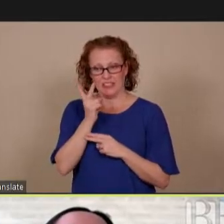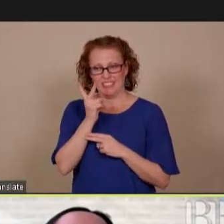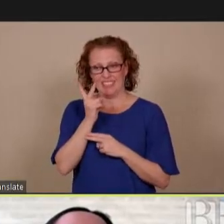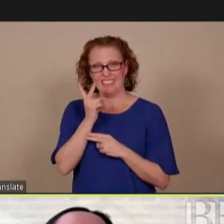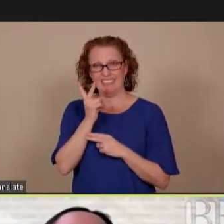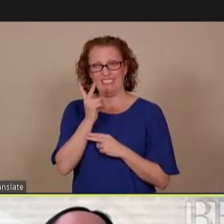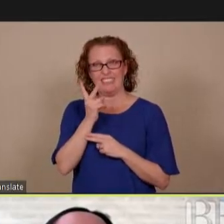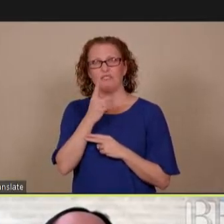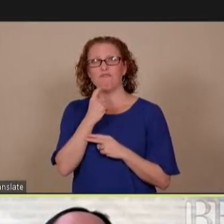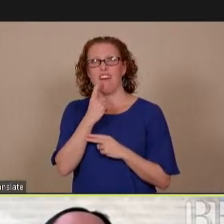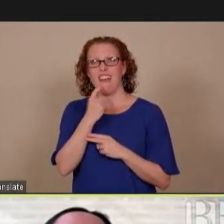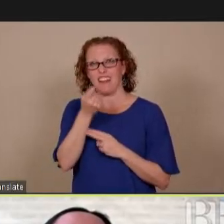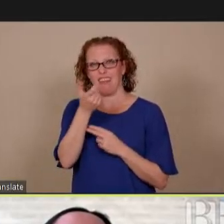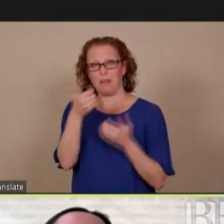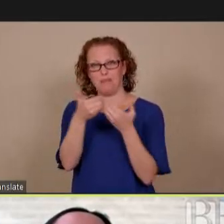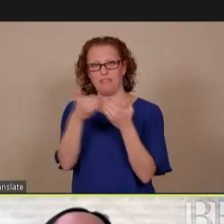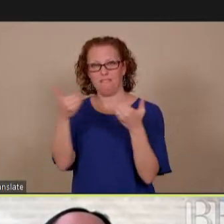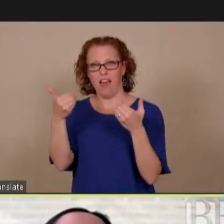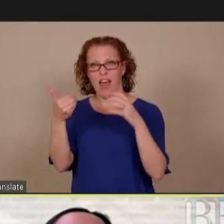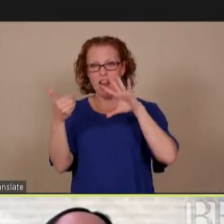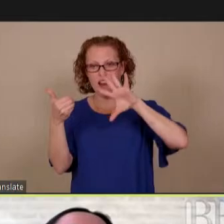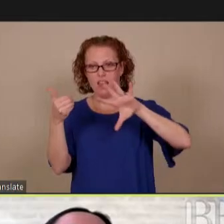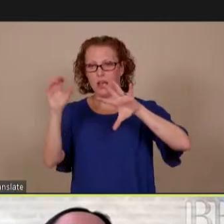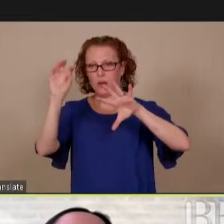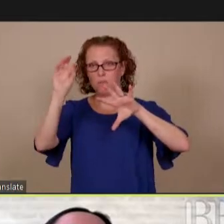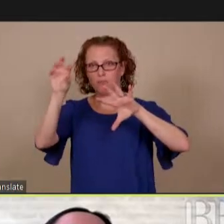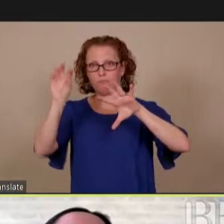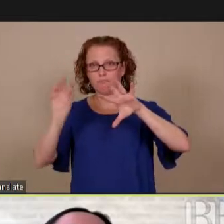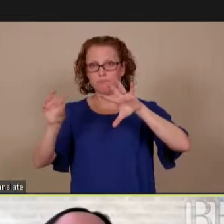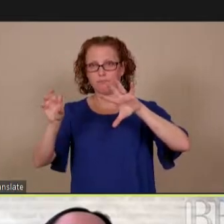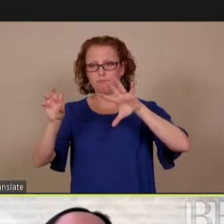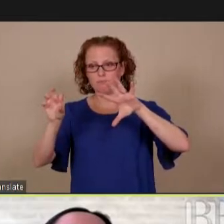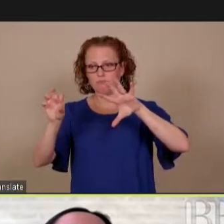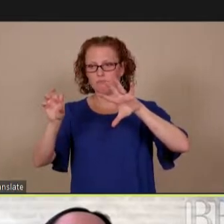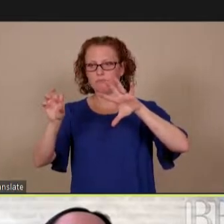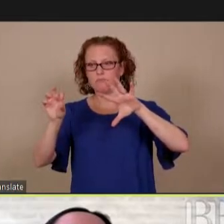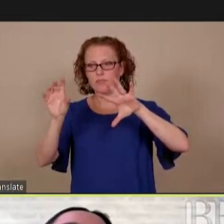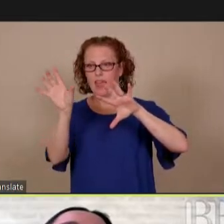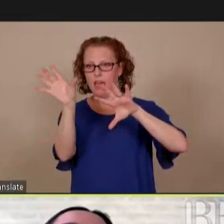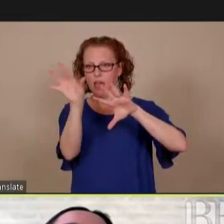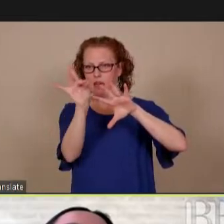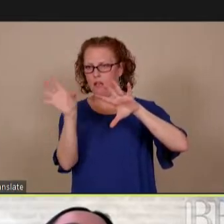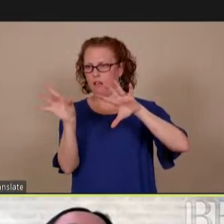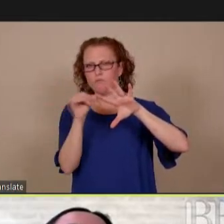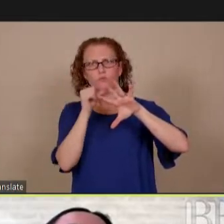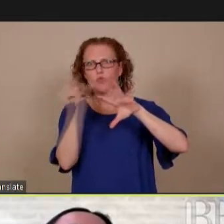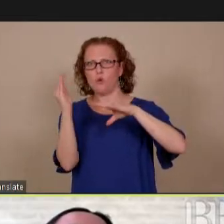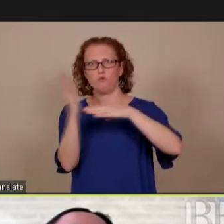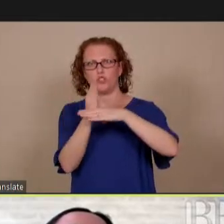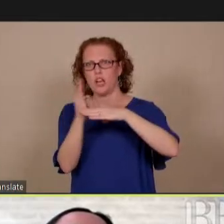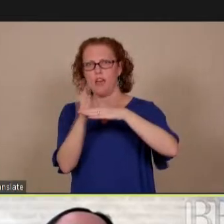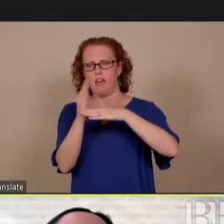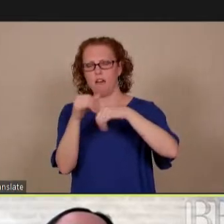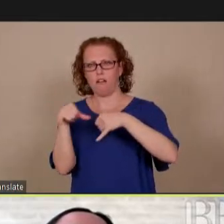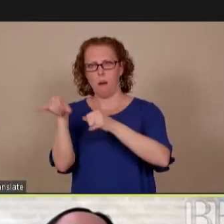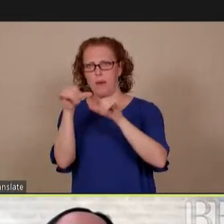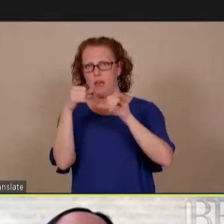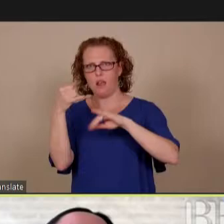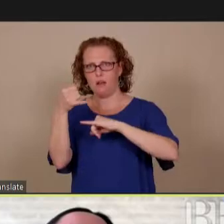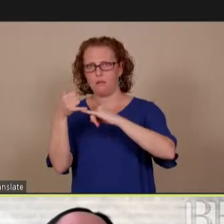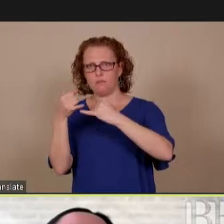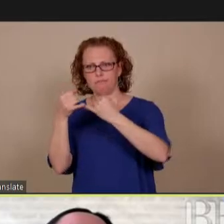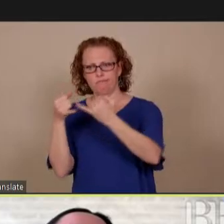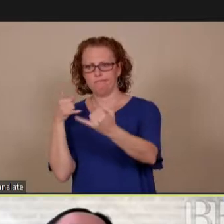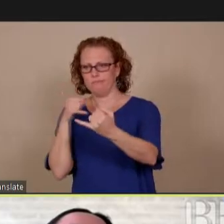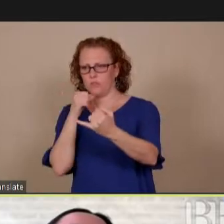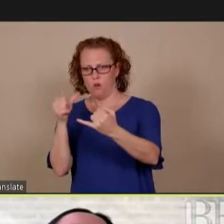over here, which is that it doesn't appear to share a common boundary. I mean, it is still connected along the 80 over